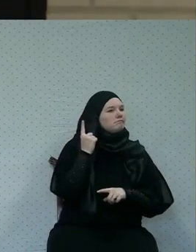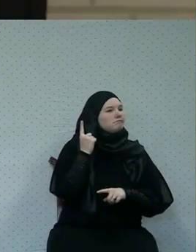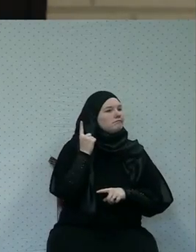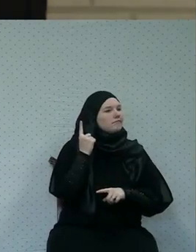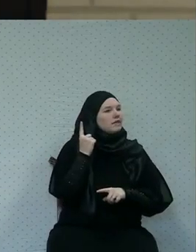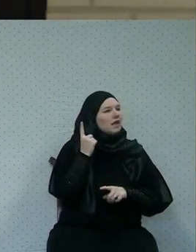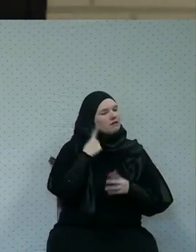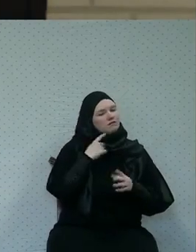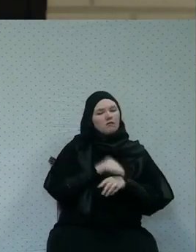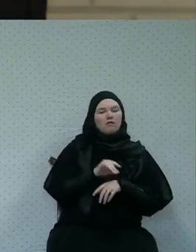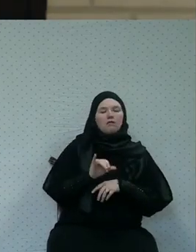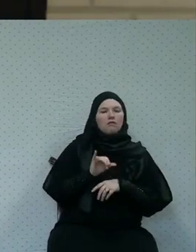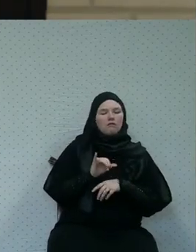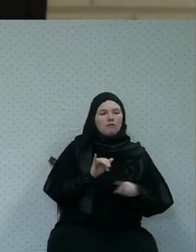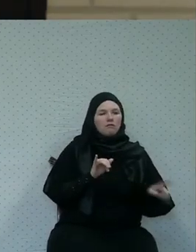own life.